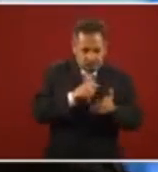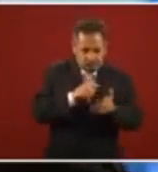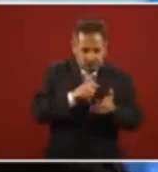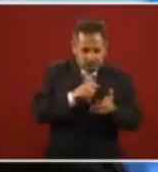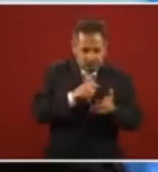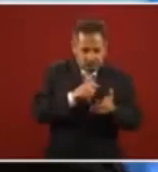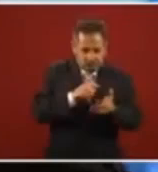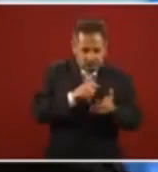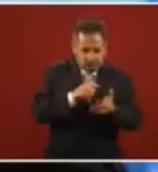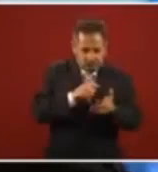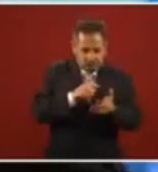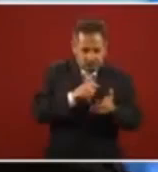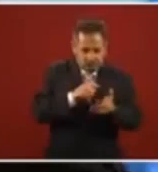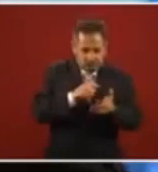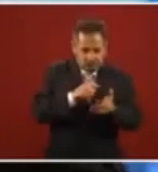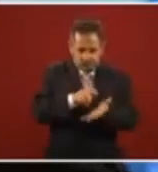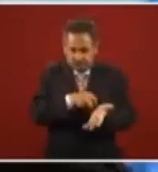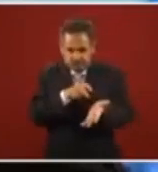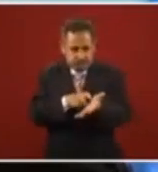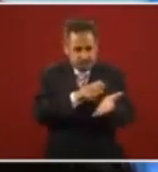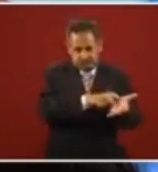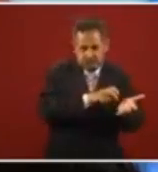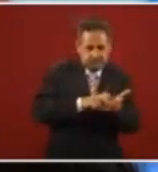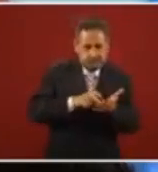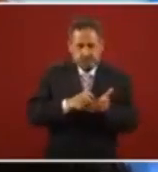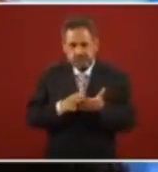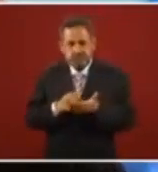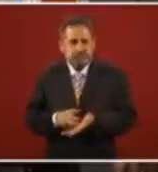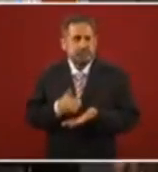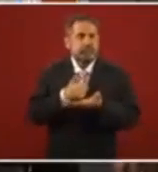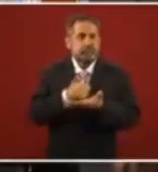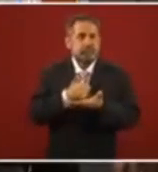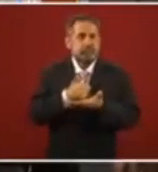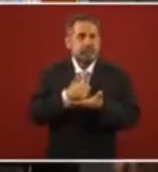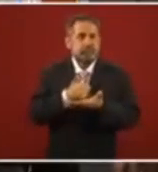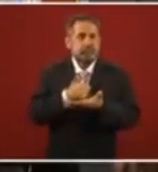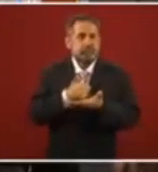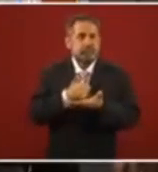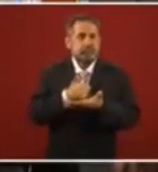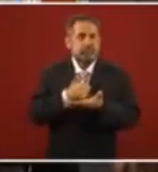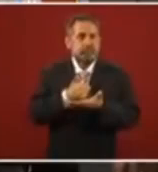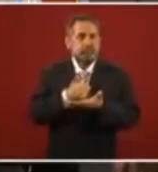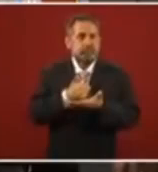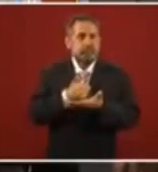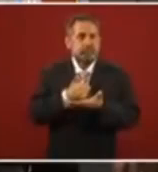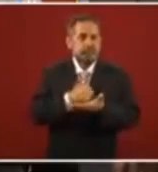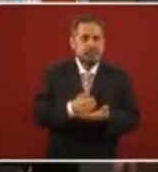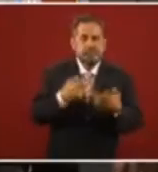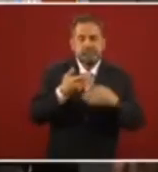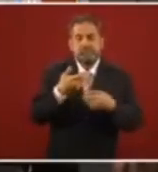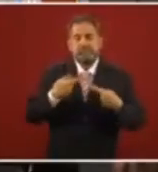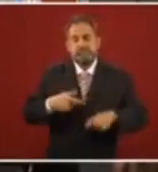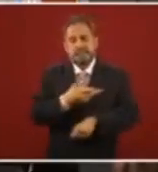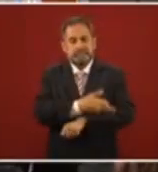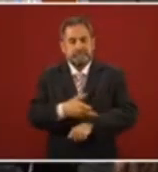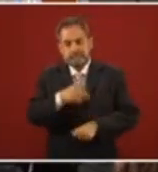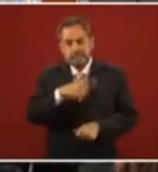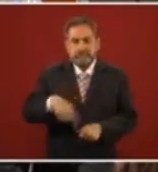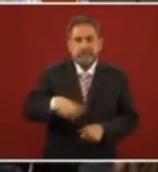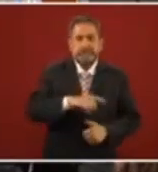a formal and specific method... ...con estas familiares... ...for these particular families. ¿La que sigue?